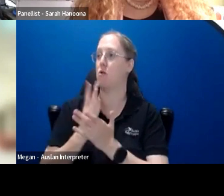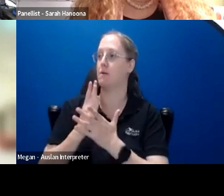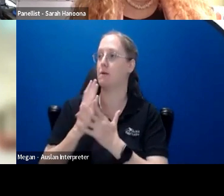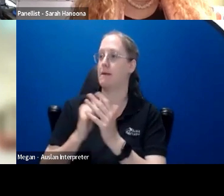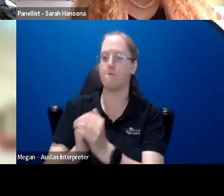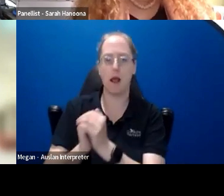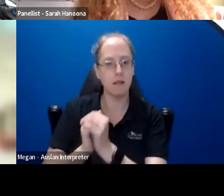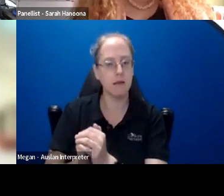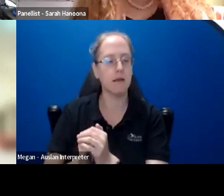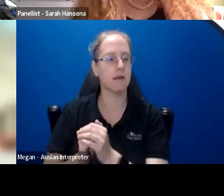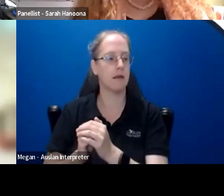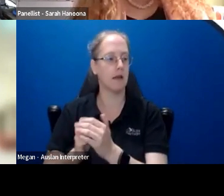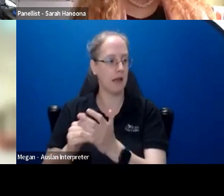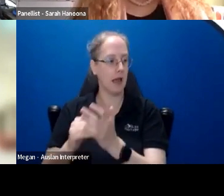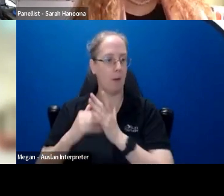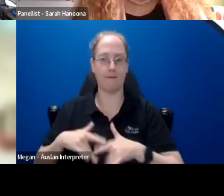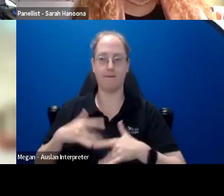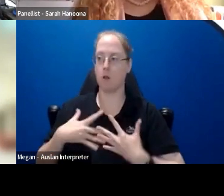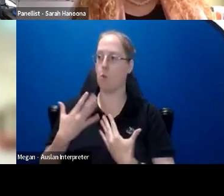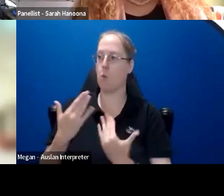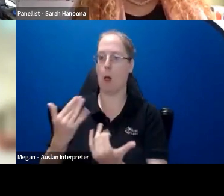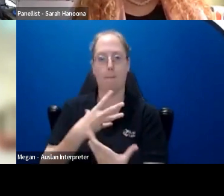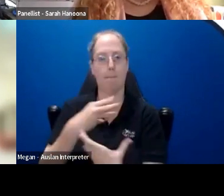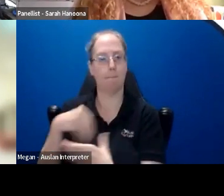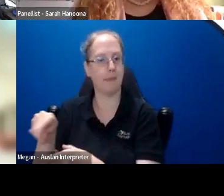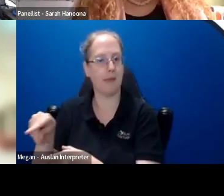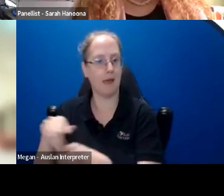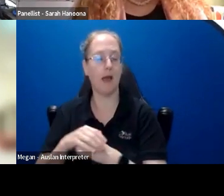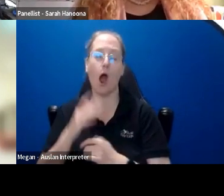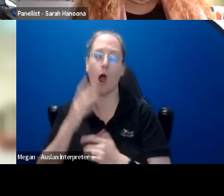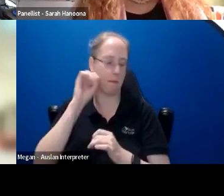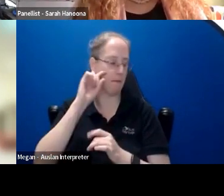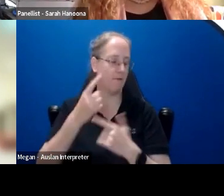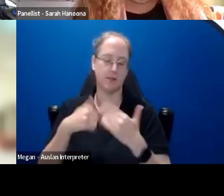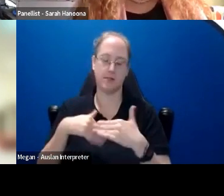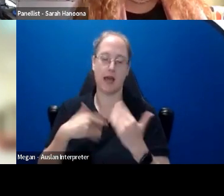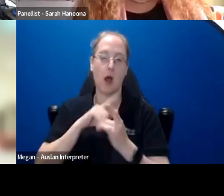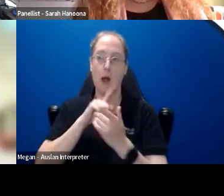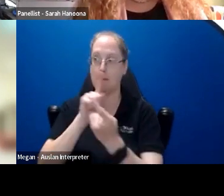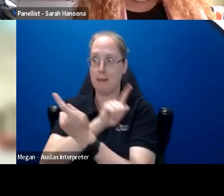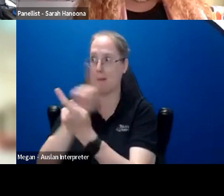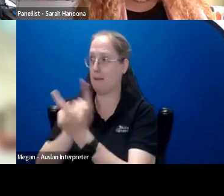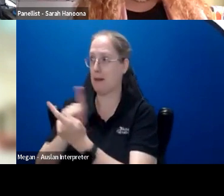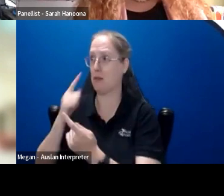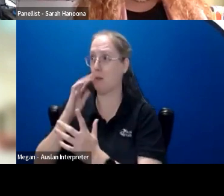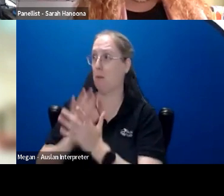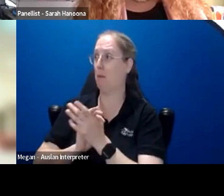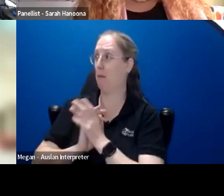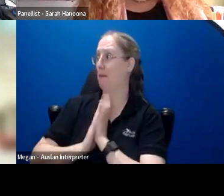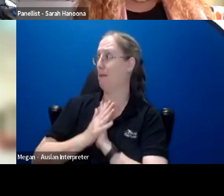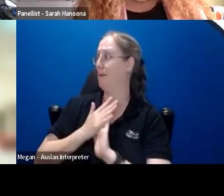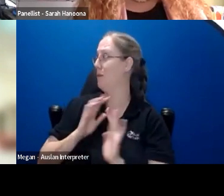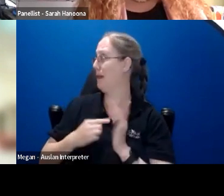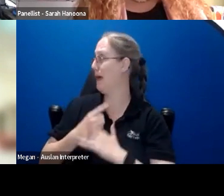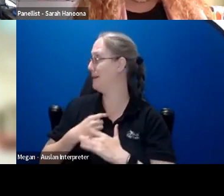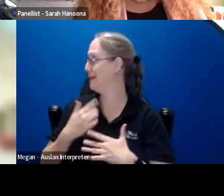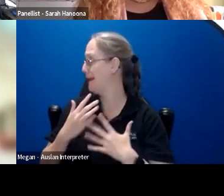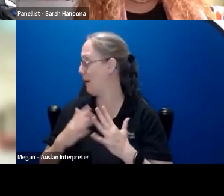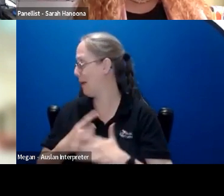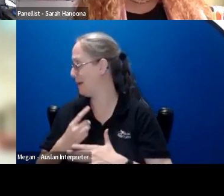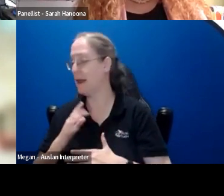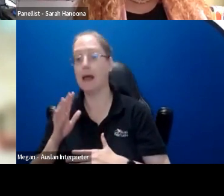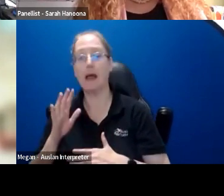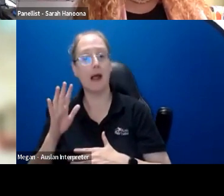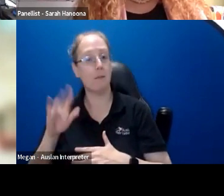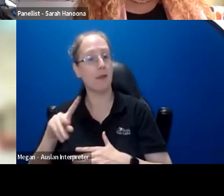really welcomed when I went to Banksia Gardens. I remember the first day when I met everyone, I was like, oh my God, how is this all going to go? But then the second and third day, I was like,